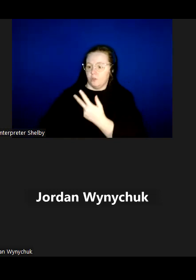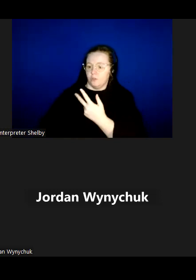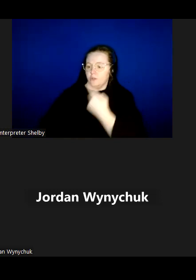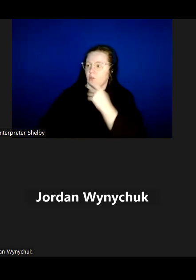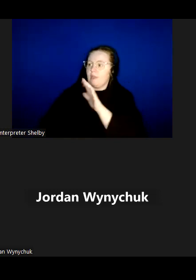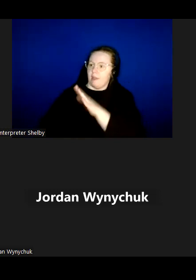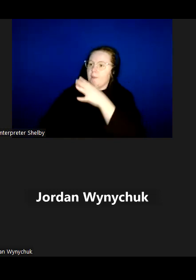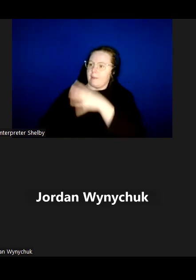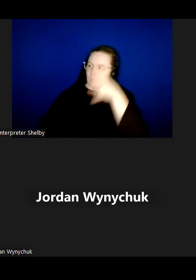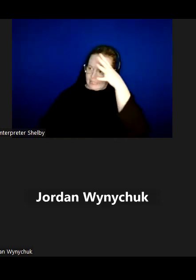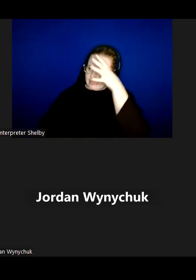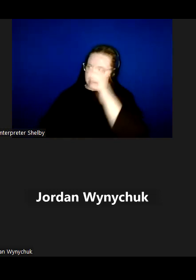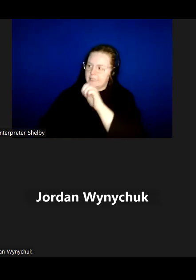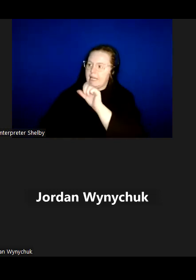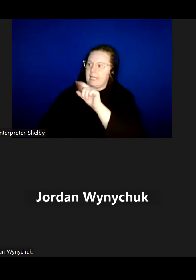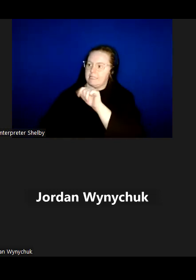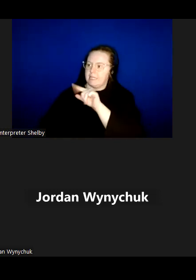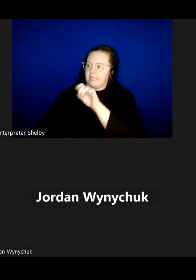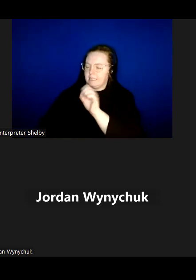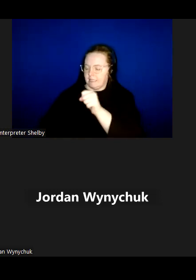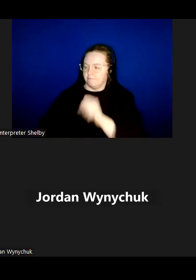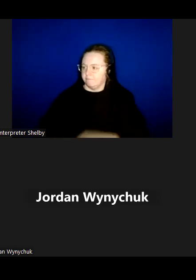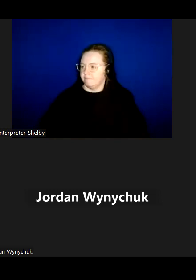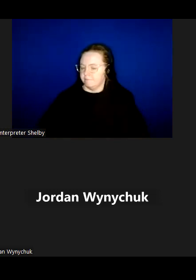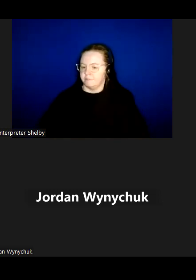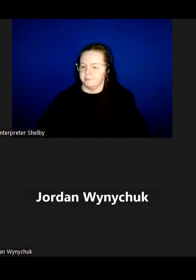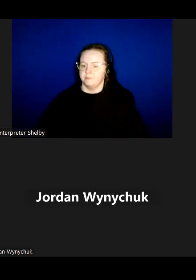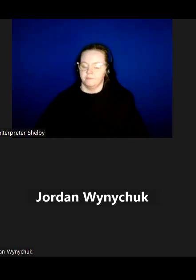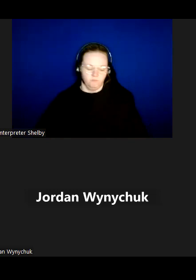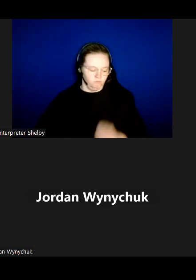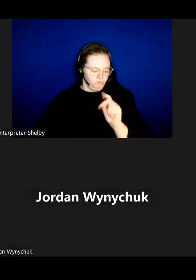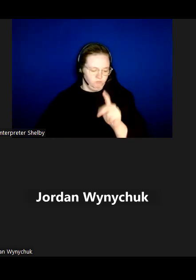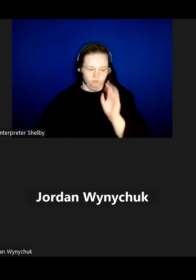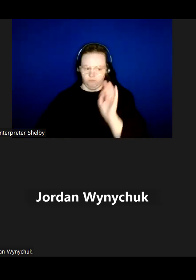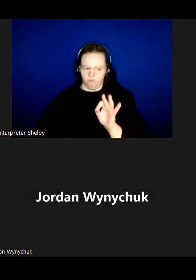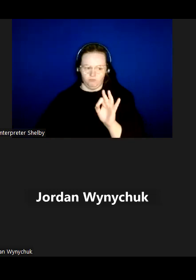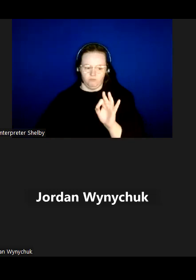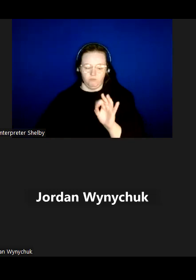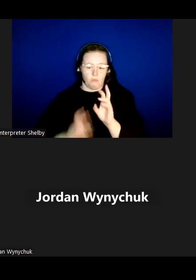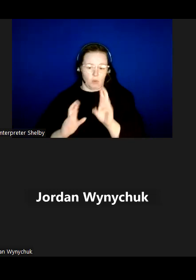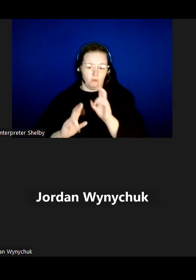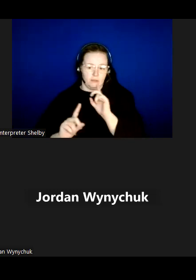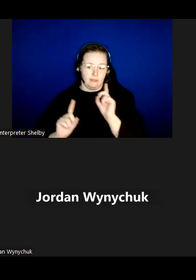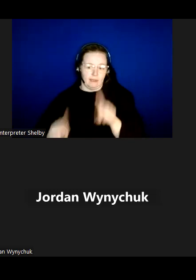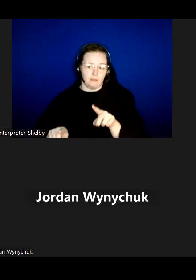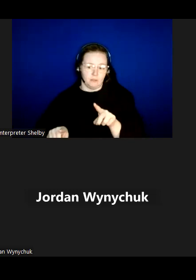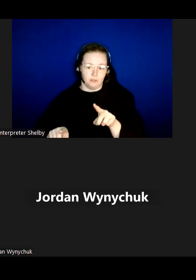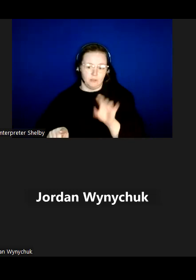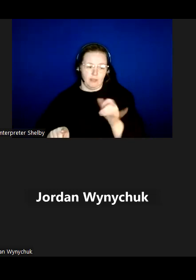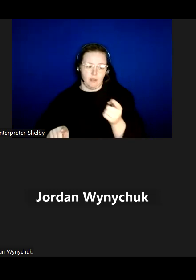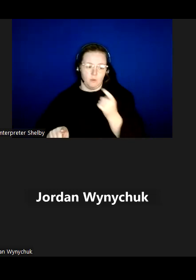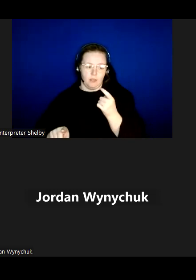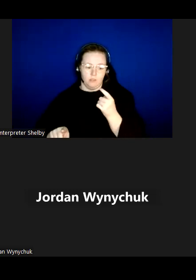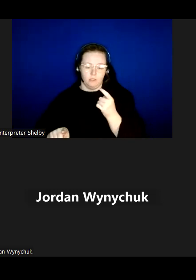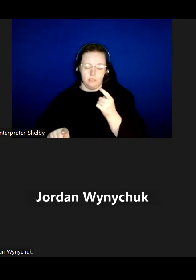parents' estate, part of the parents' estate. Okay. Perfect. I'm hoping that answers the question that was in the chat